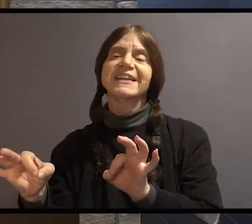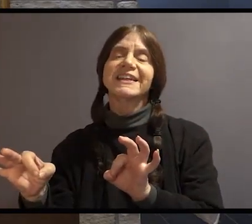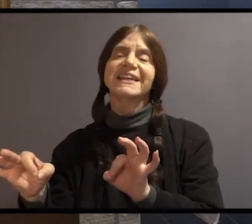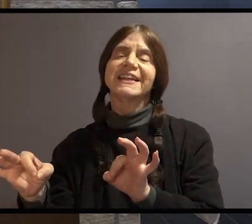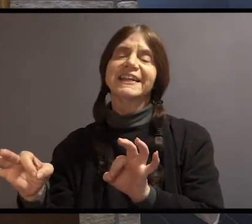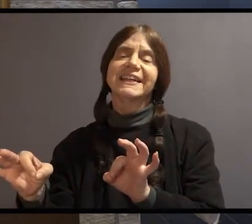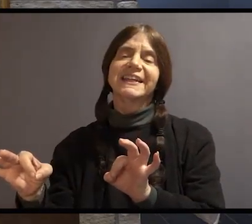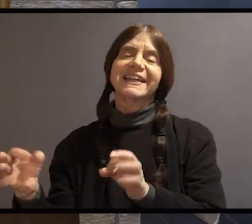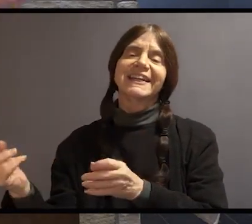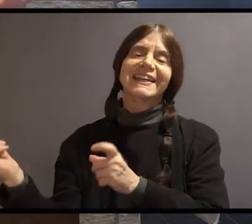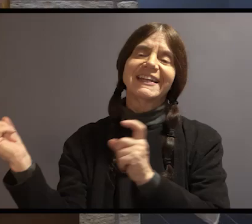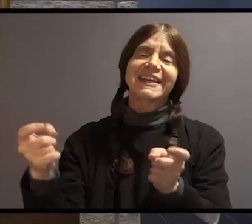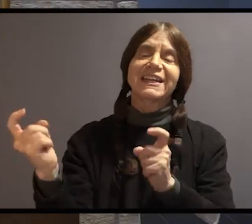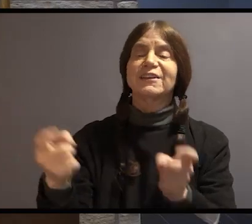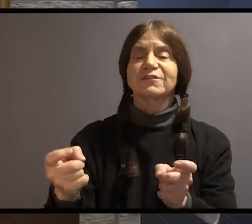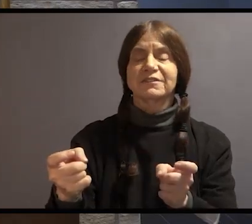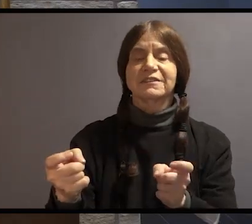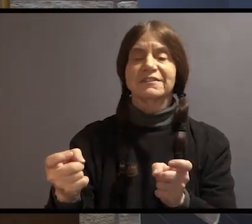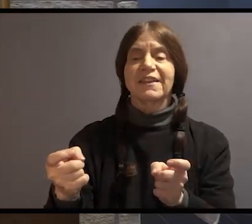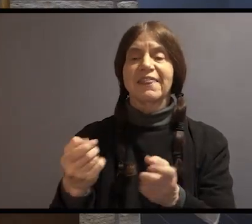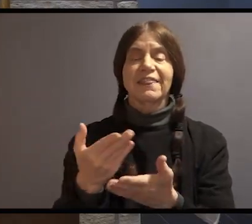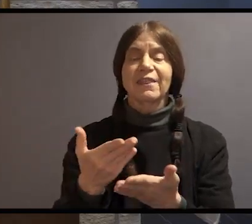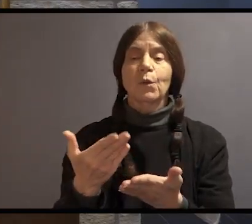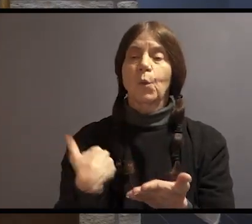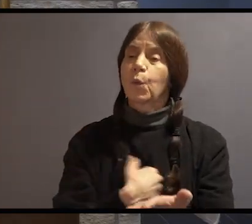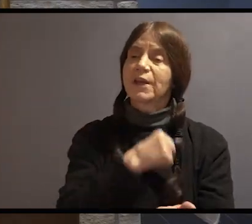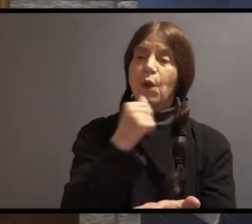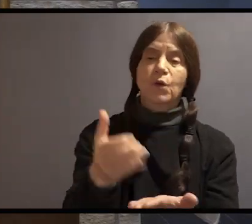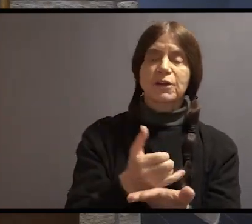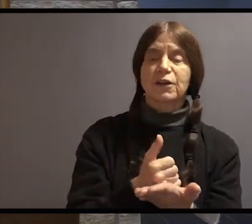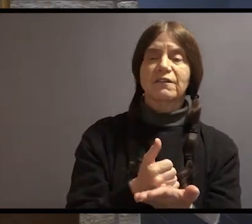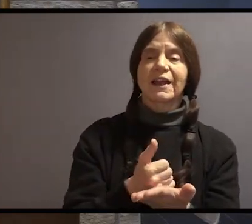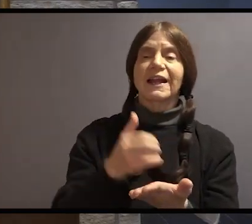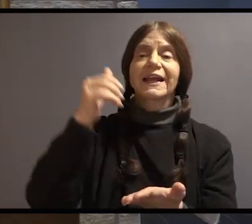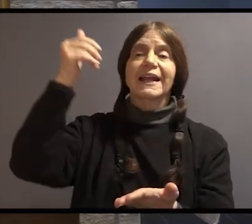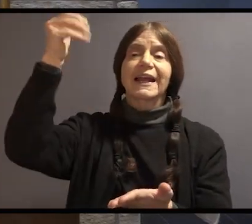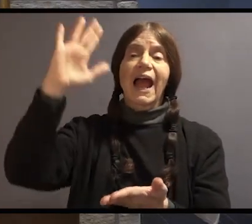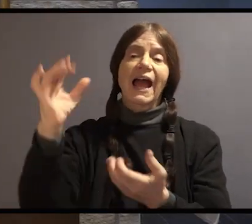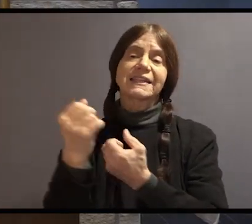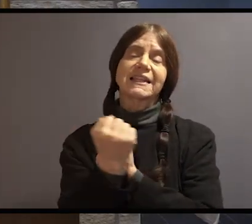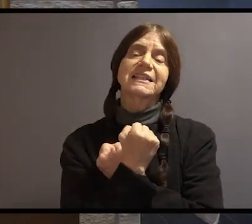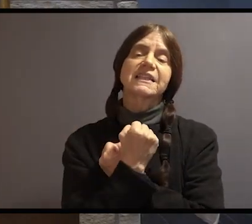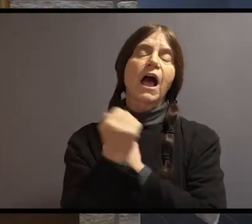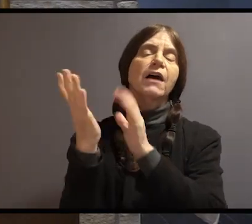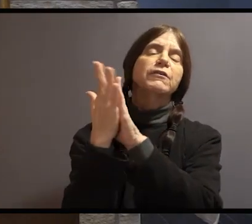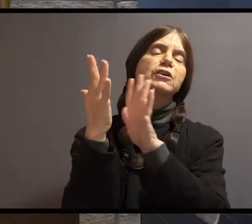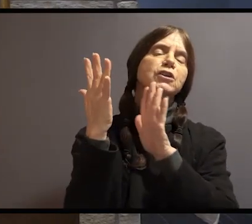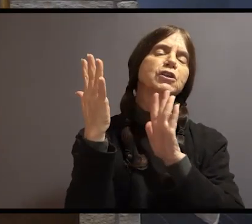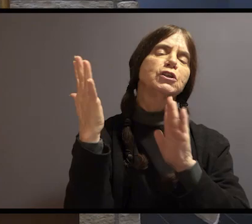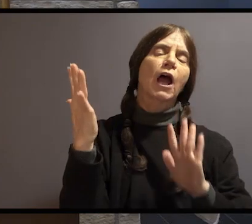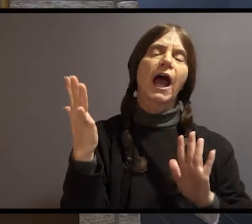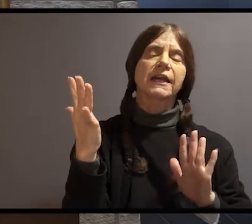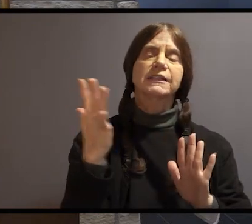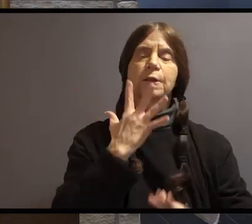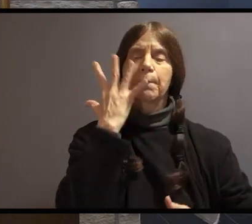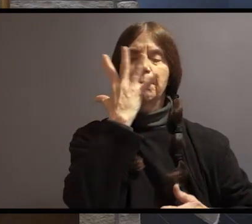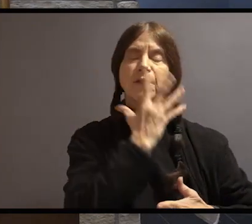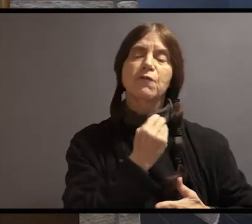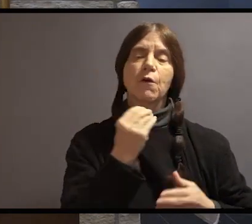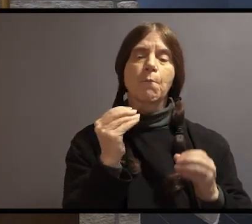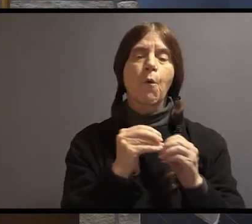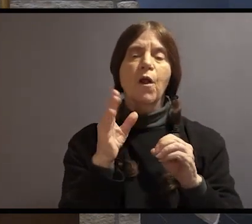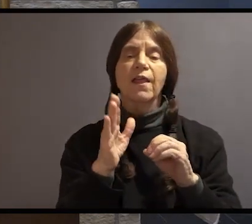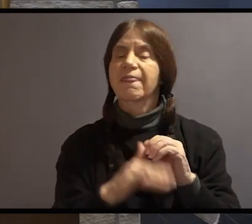understand what grace is, the light of God's love shines upon our hearts more beautiful and glorious than anything in this